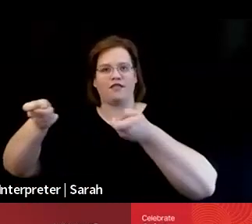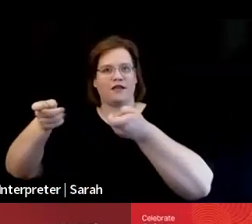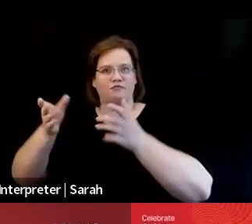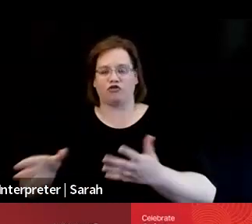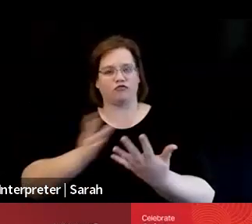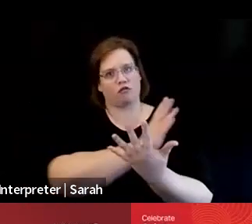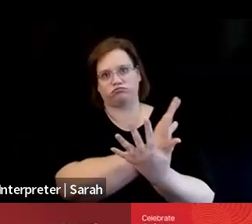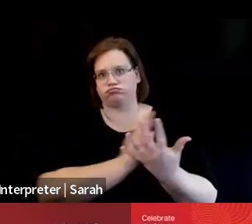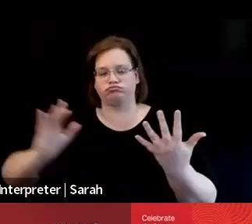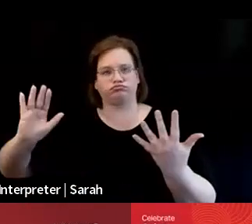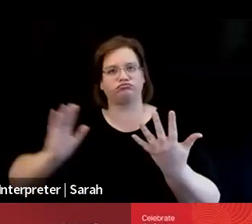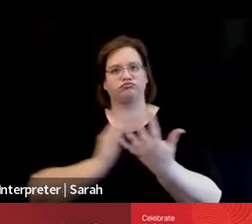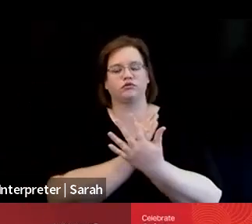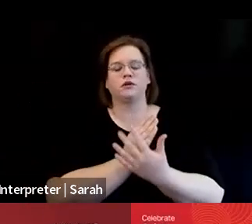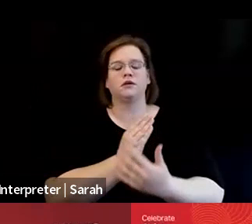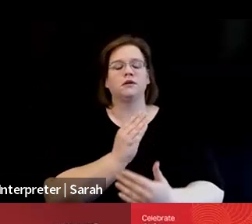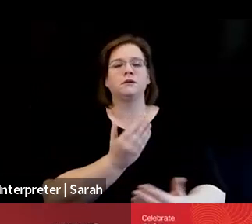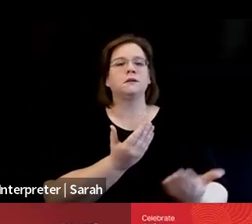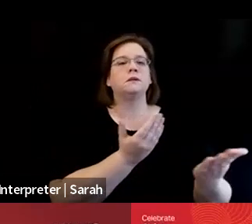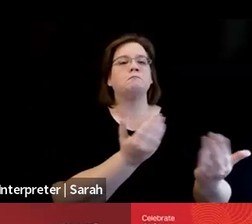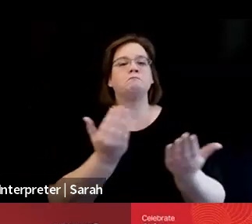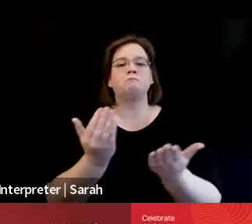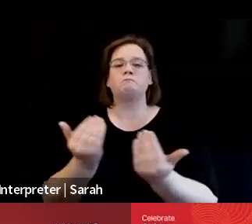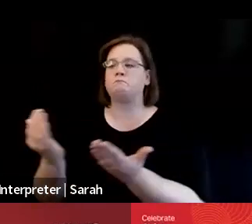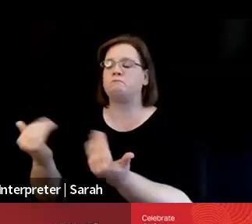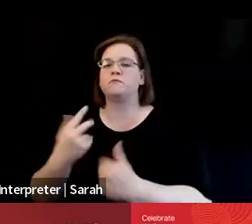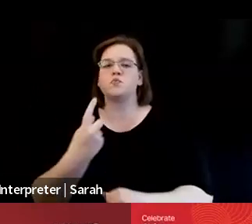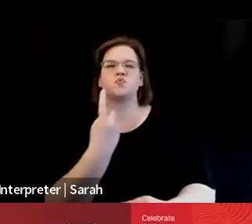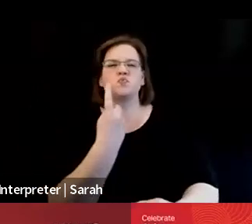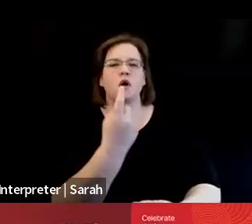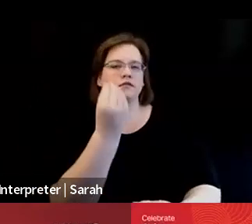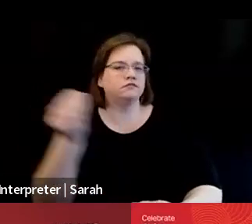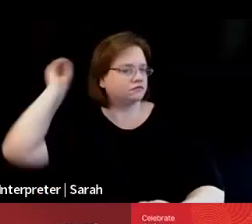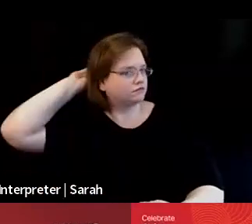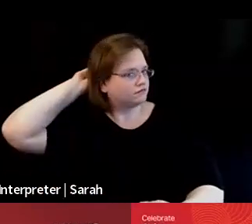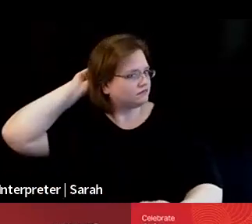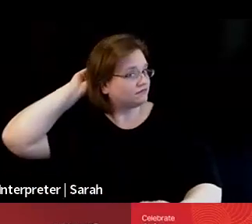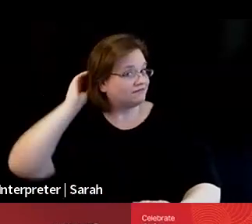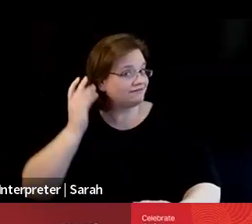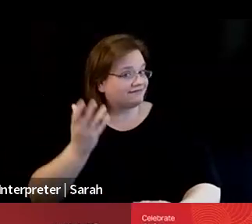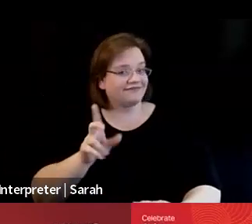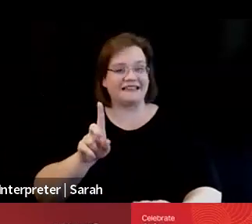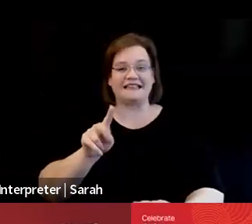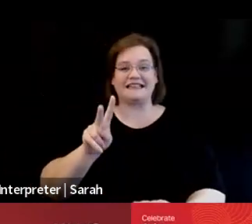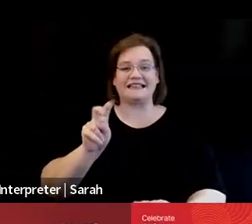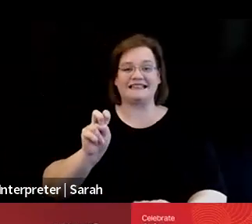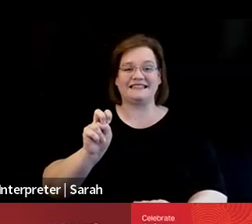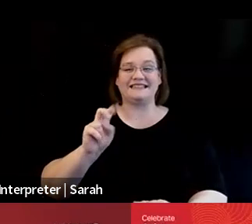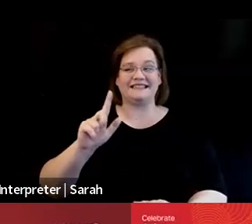administrators, what is that one takeaway that you think participants would take most value from? And Dave, we'll give you the word